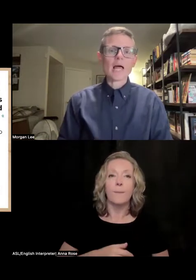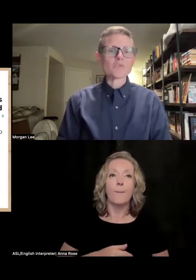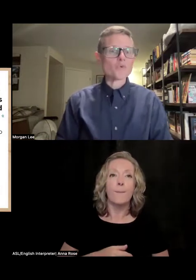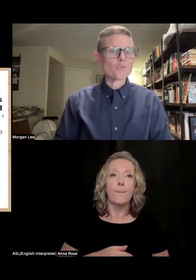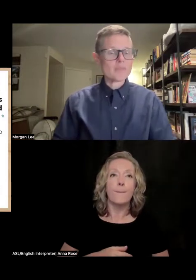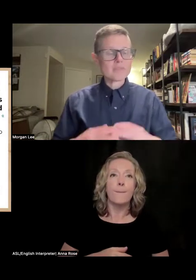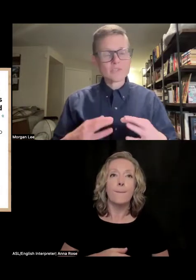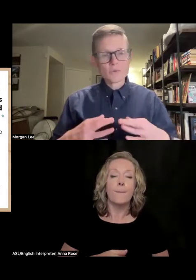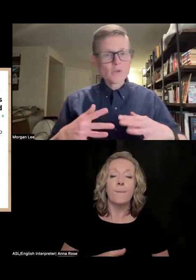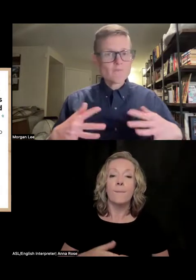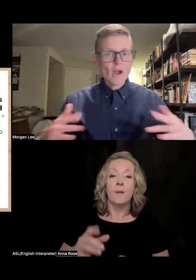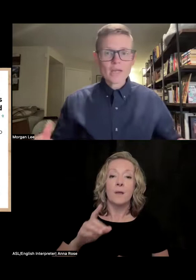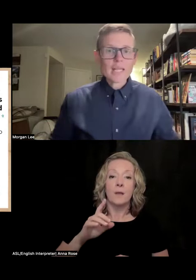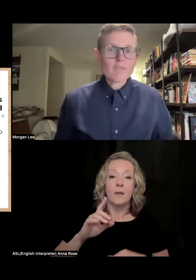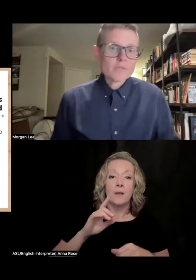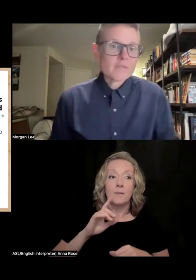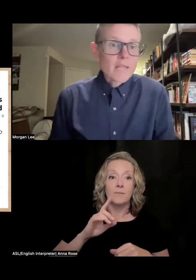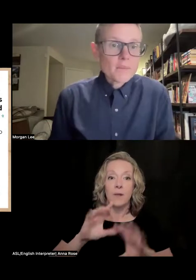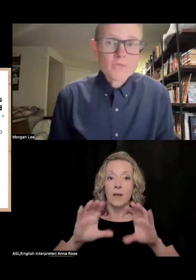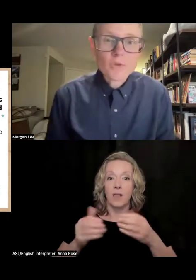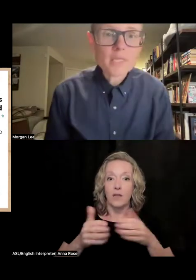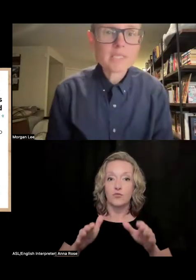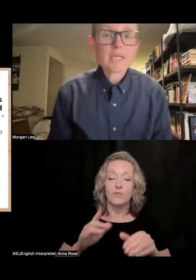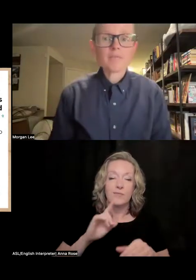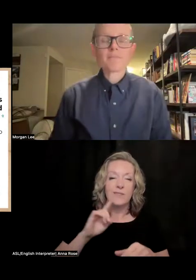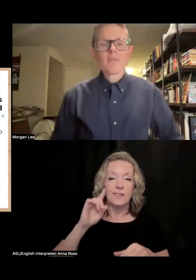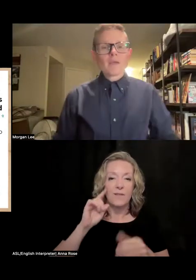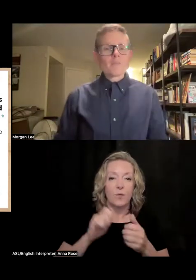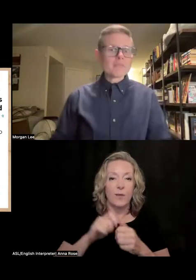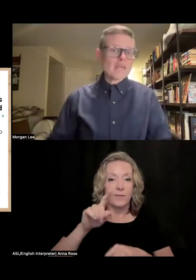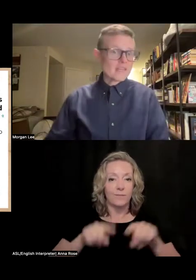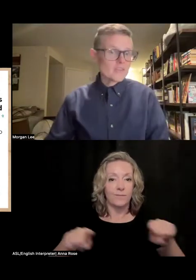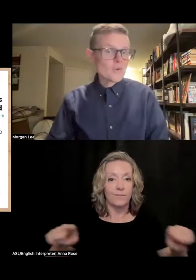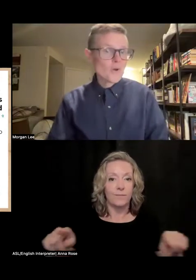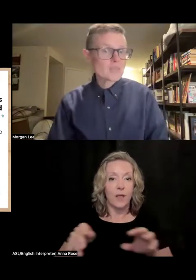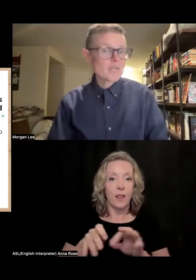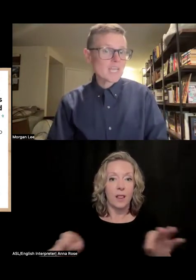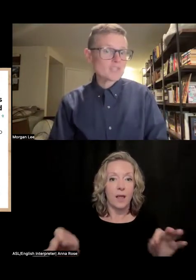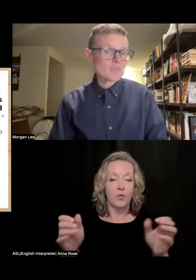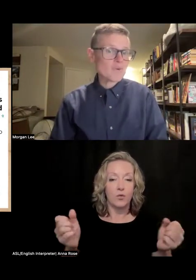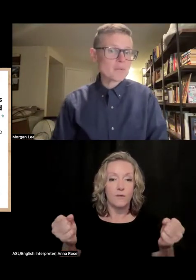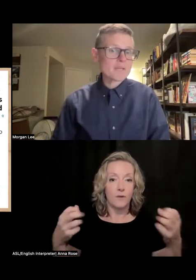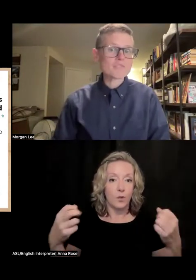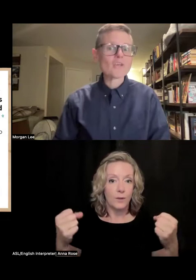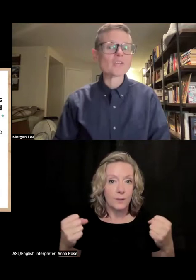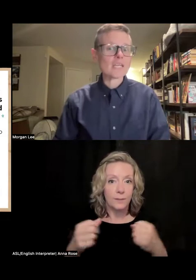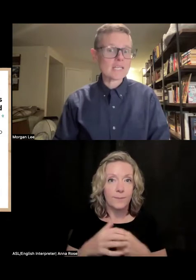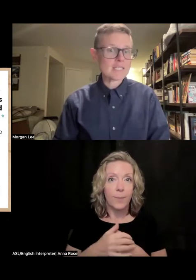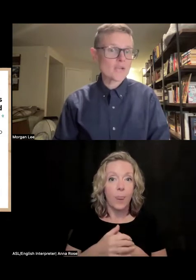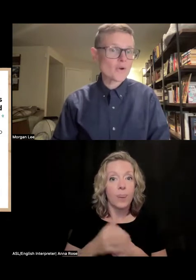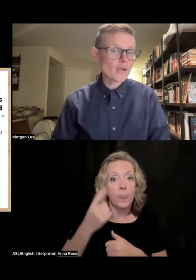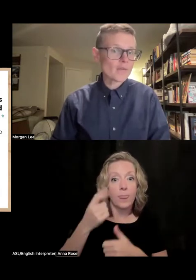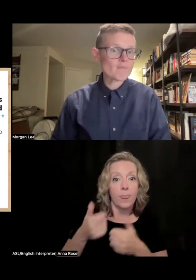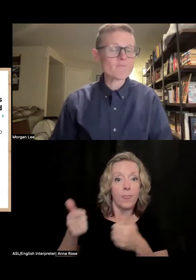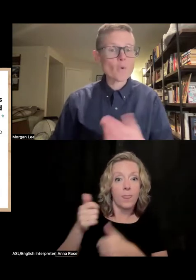education classroom with students on varying levels of language fluency, but then your expectation from administration is